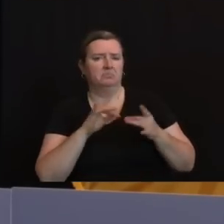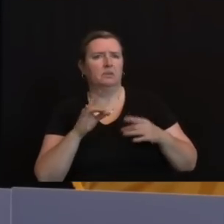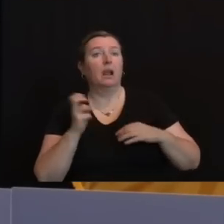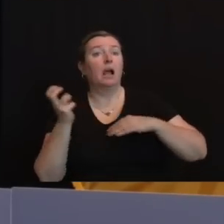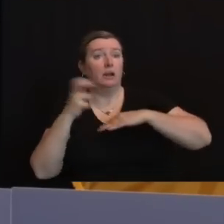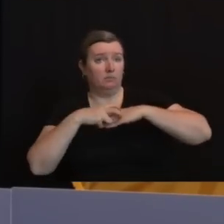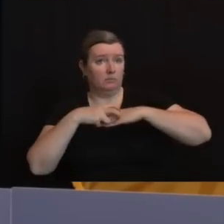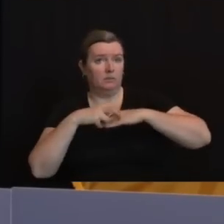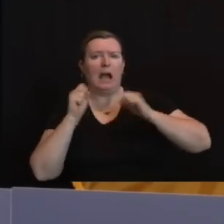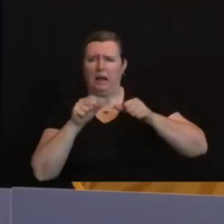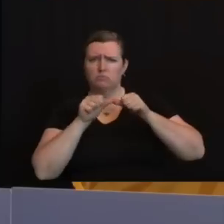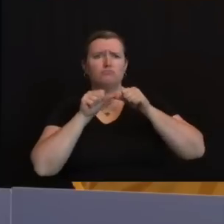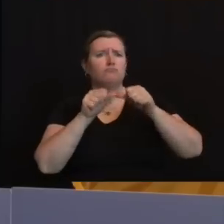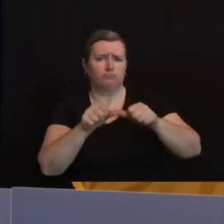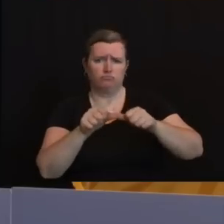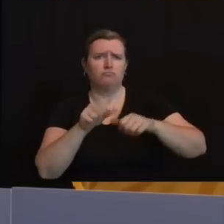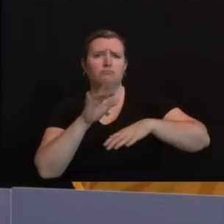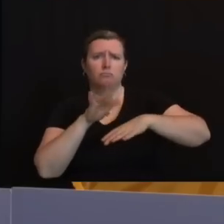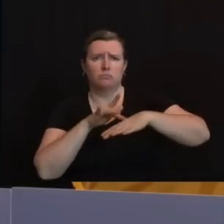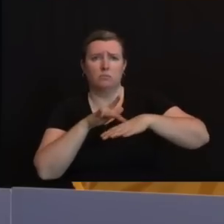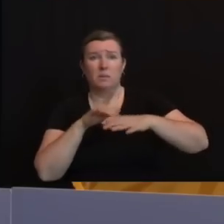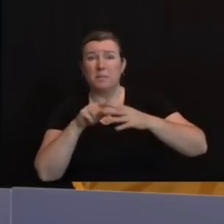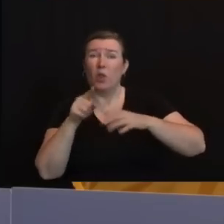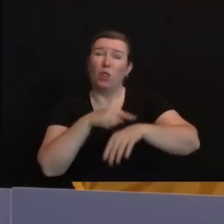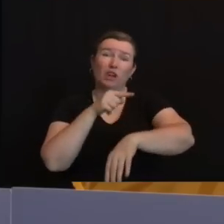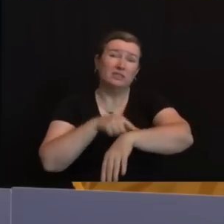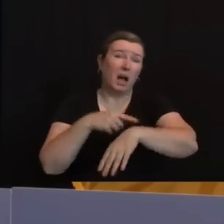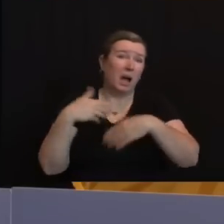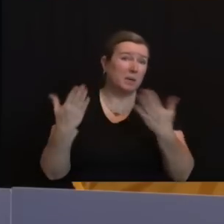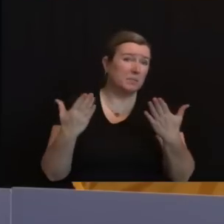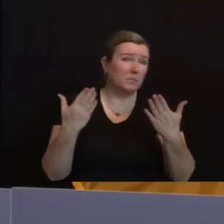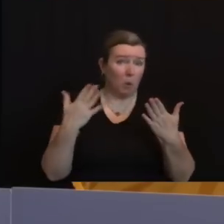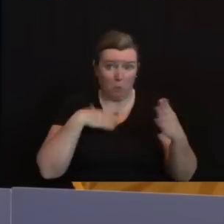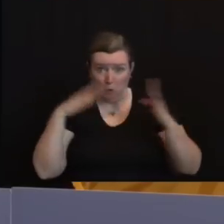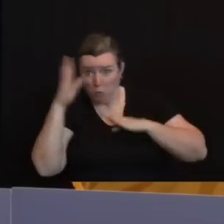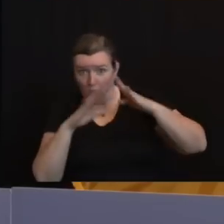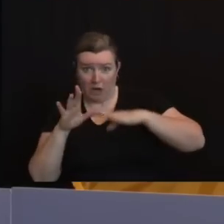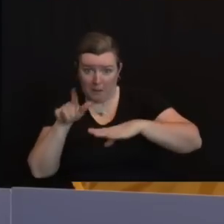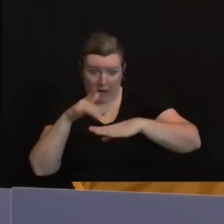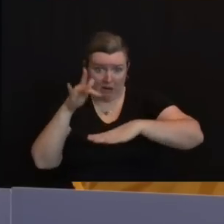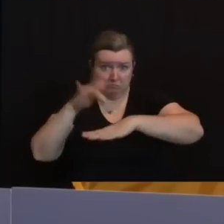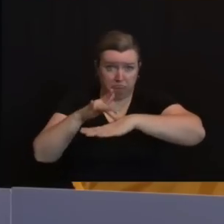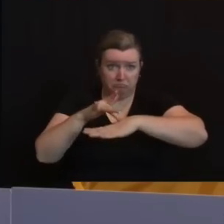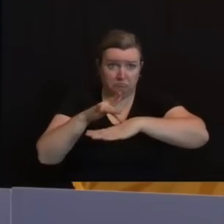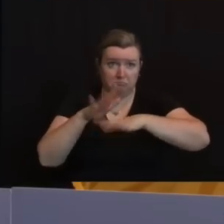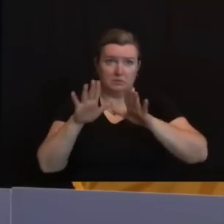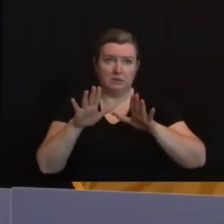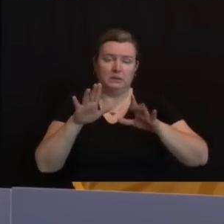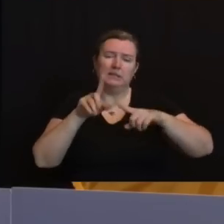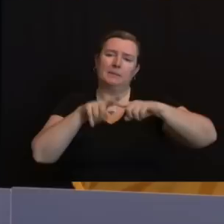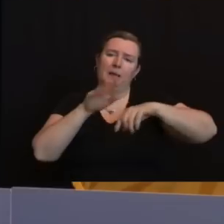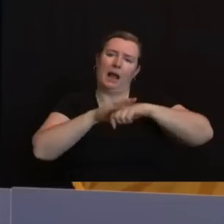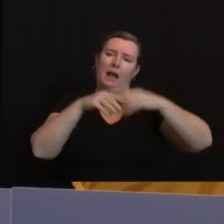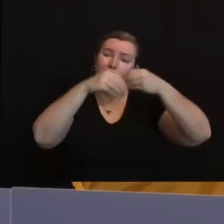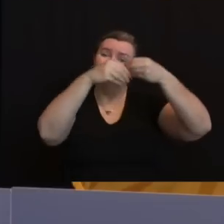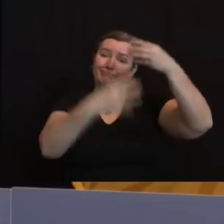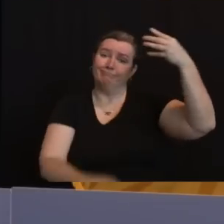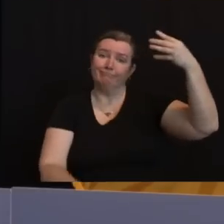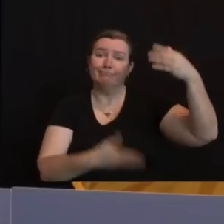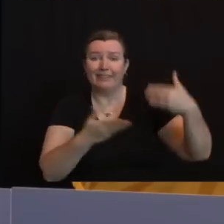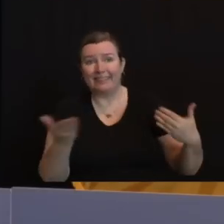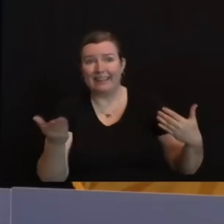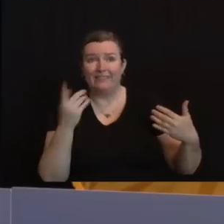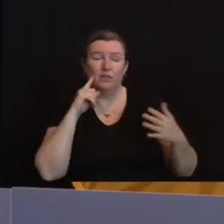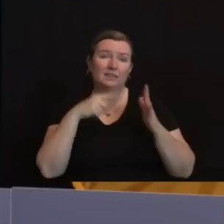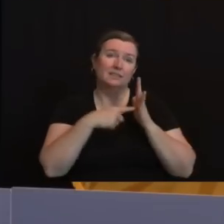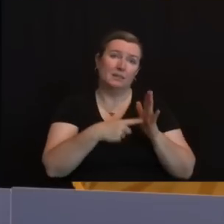the question is, what is a relatively long time and how much do we have to worry about it? And that depends on a lot of different things. It depends on how porous the